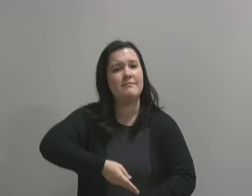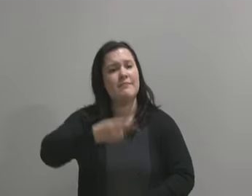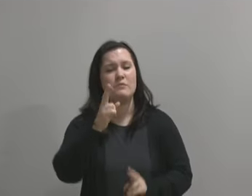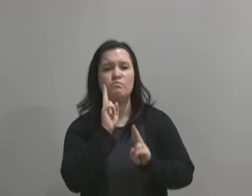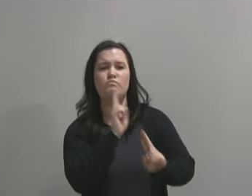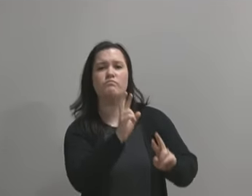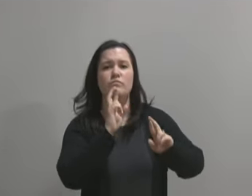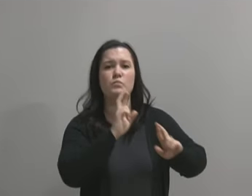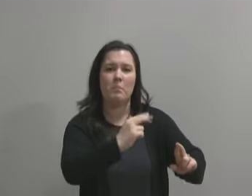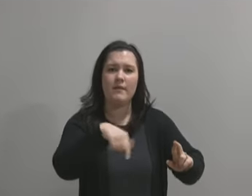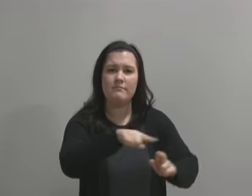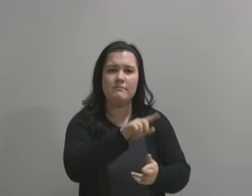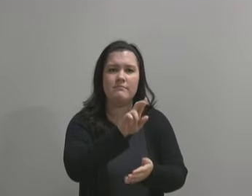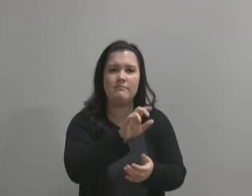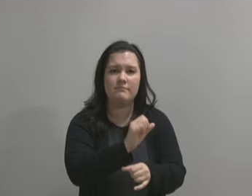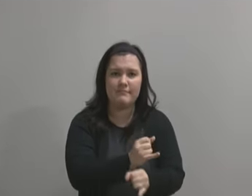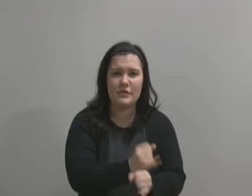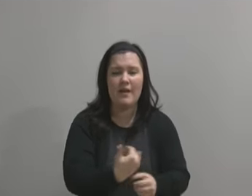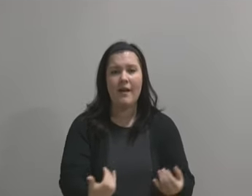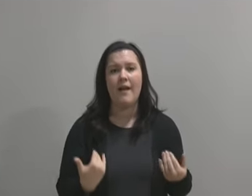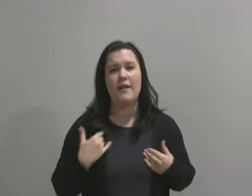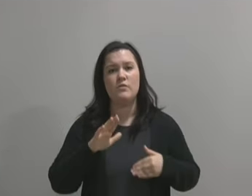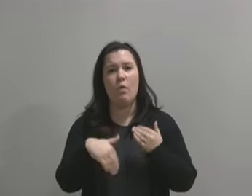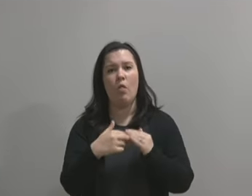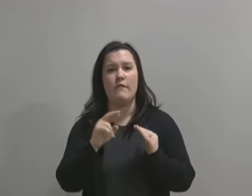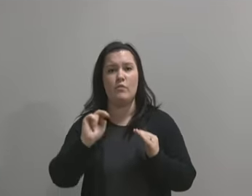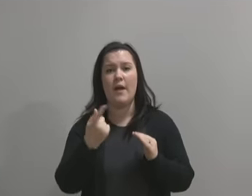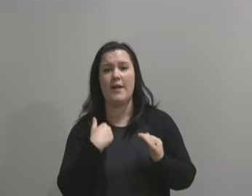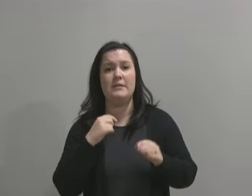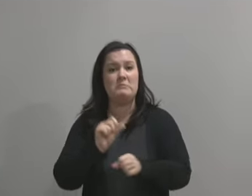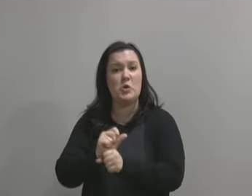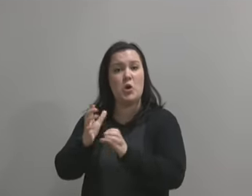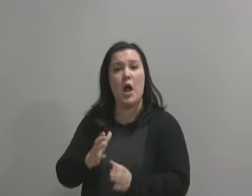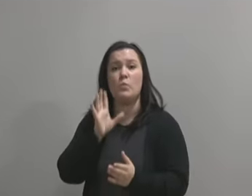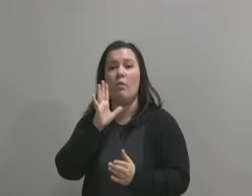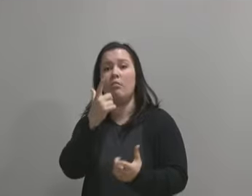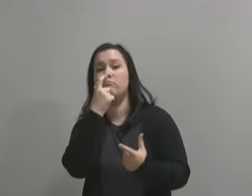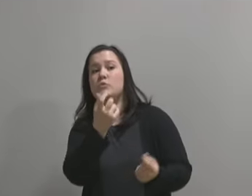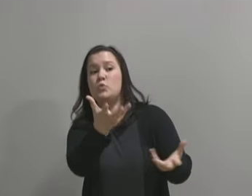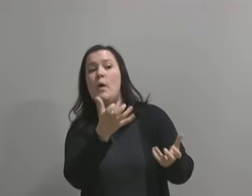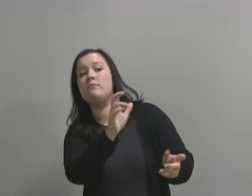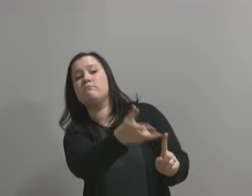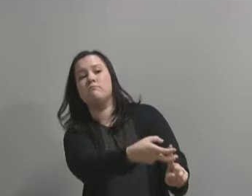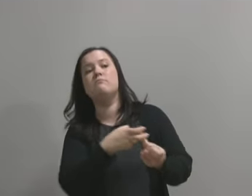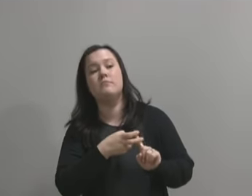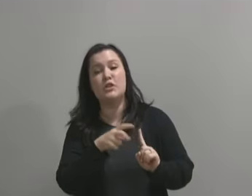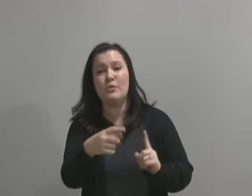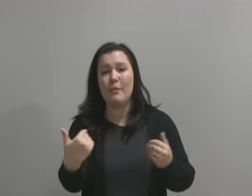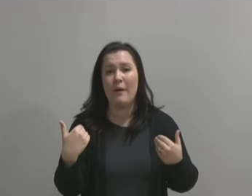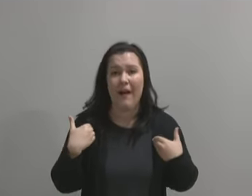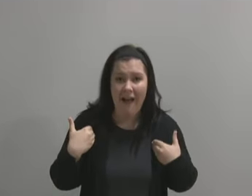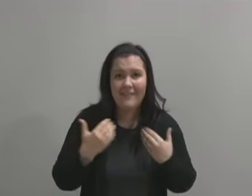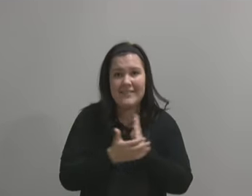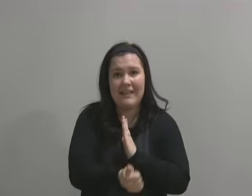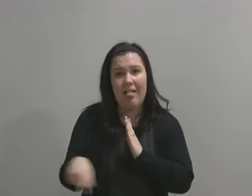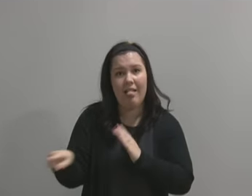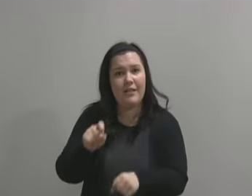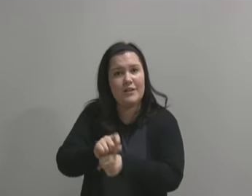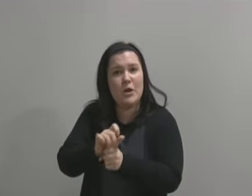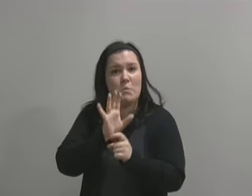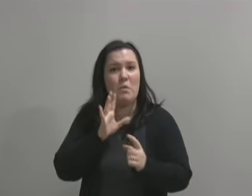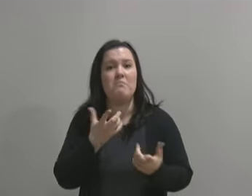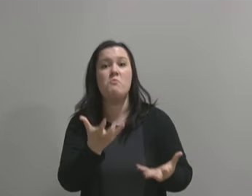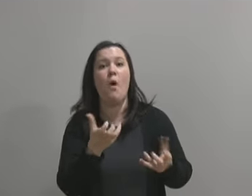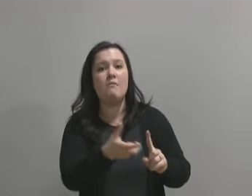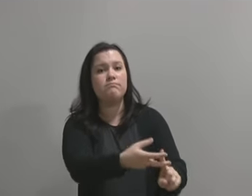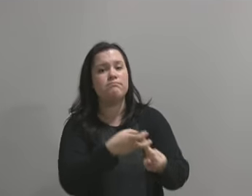respected institution and has the rankings that employers desire. You now have gained skills that employers desire. As